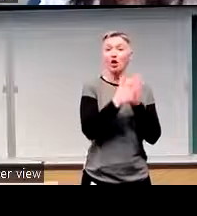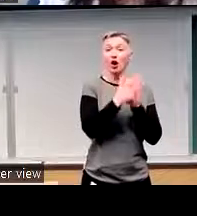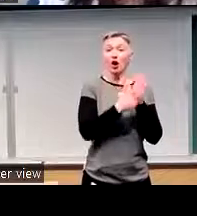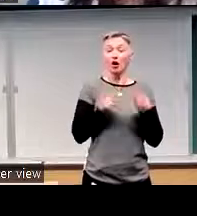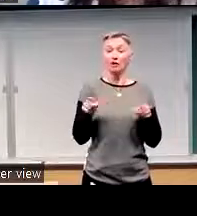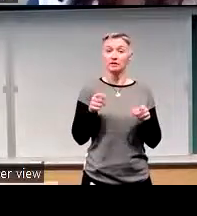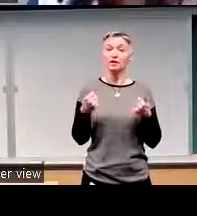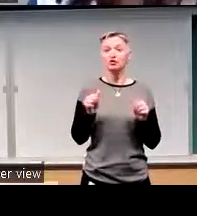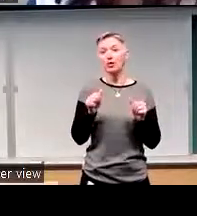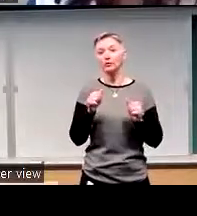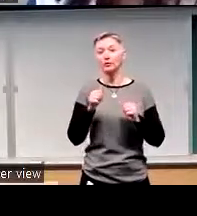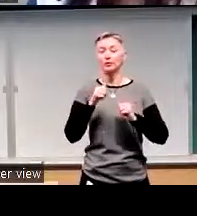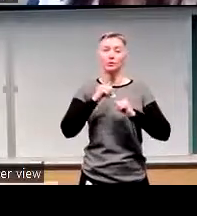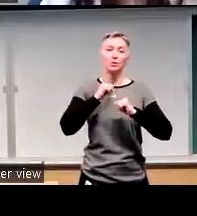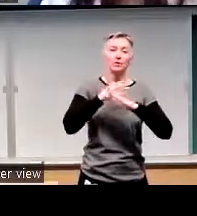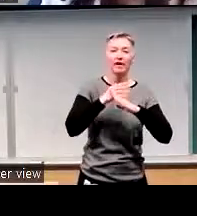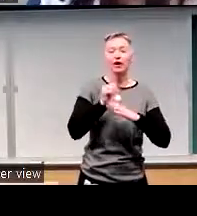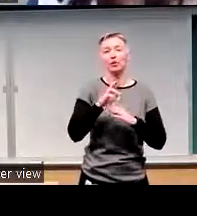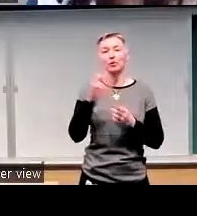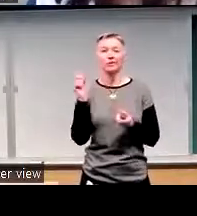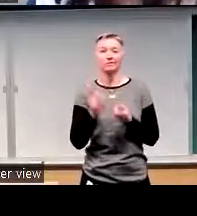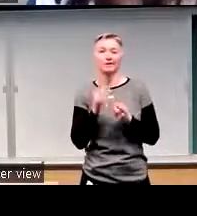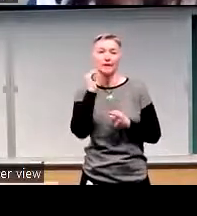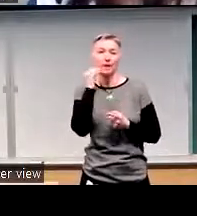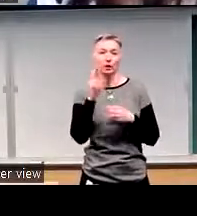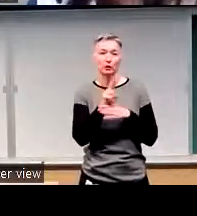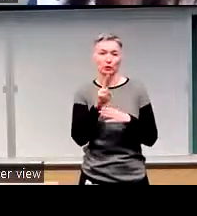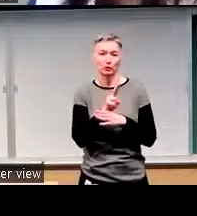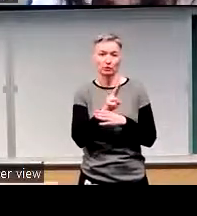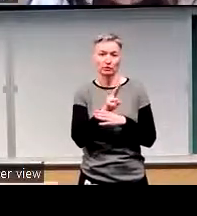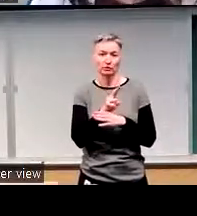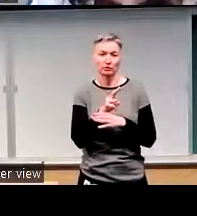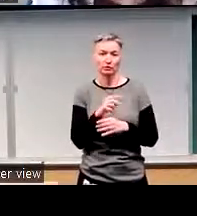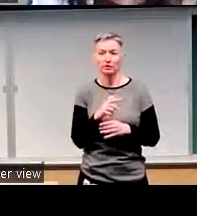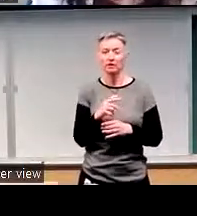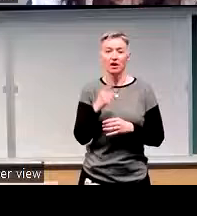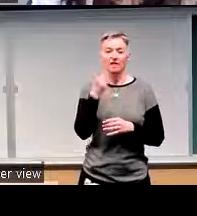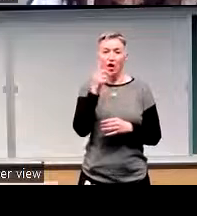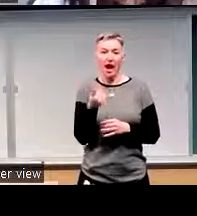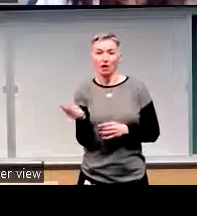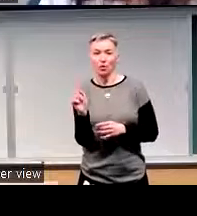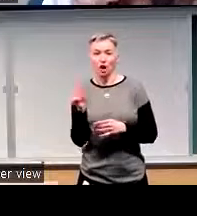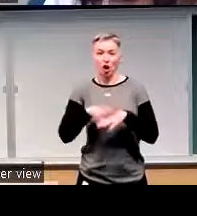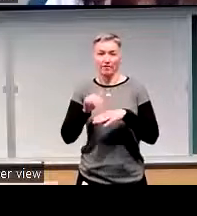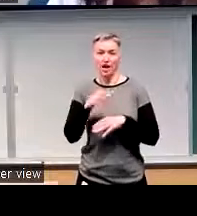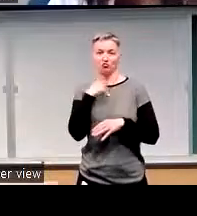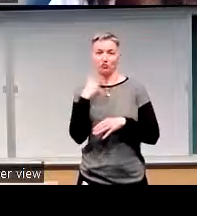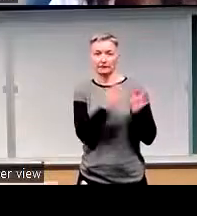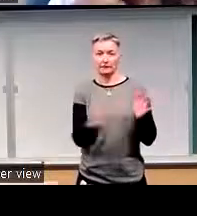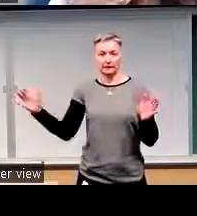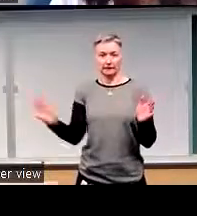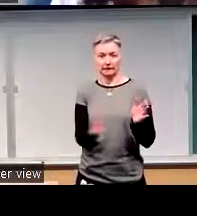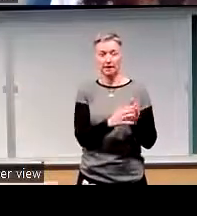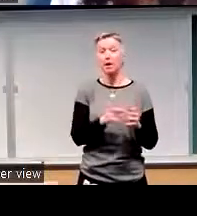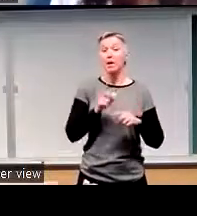or reduce tobacco use at all stages of the risk trajectory. Whereas trying to get someone